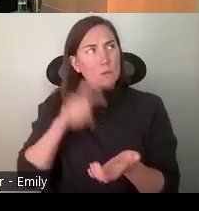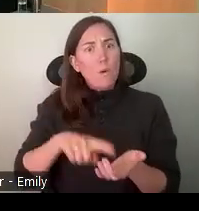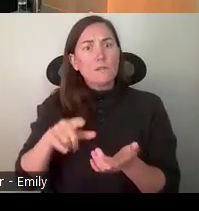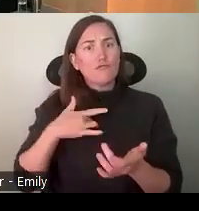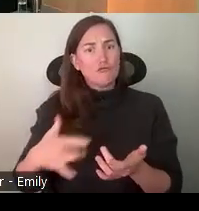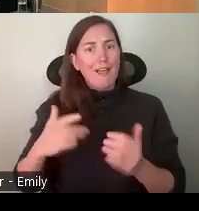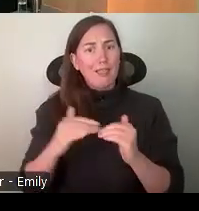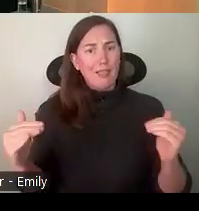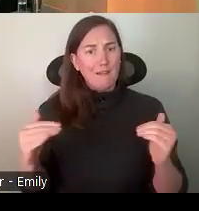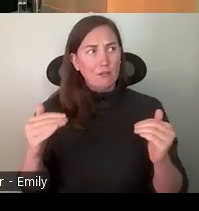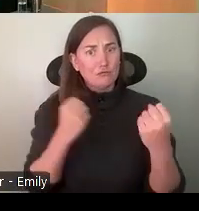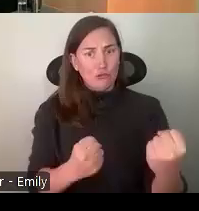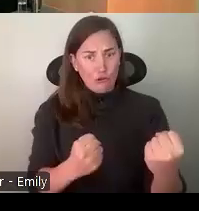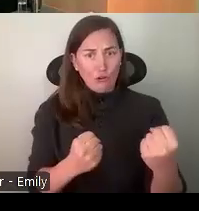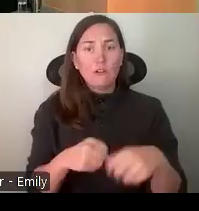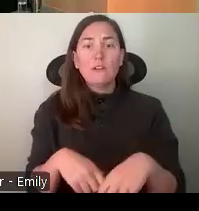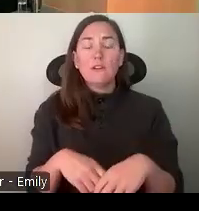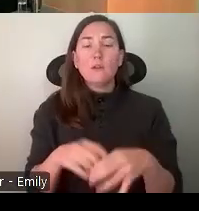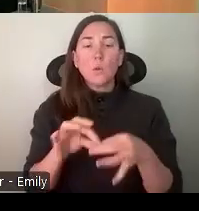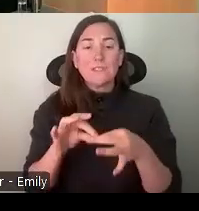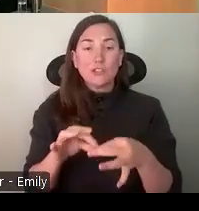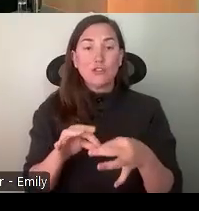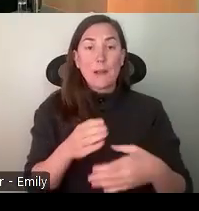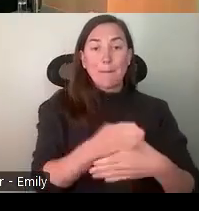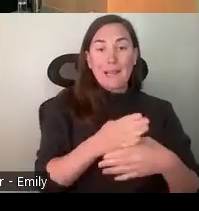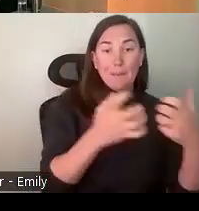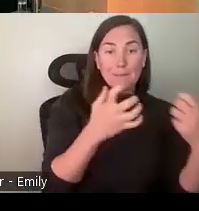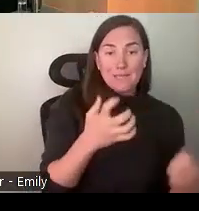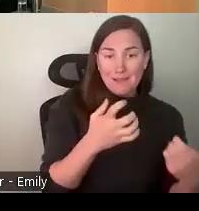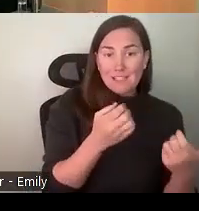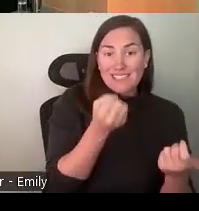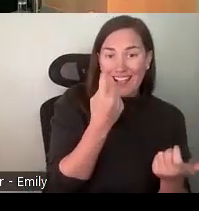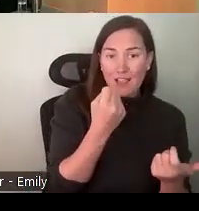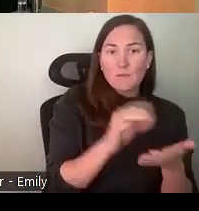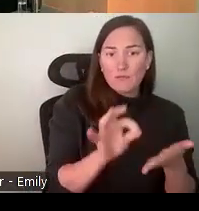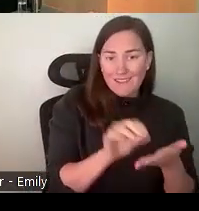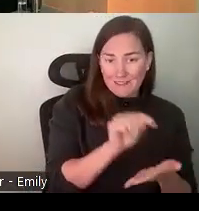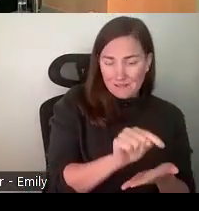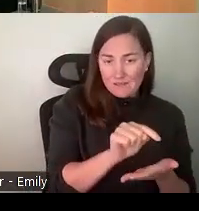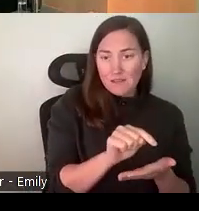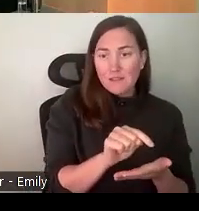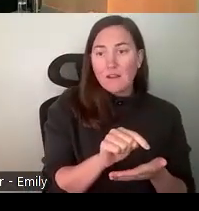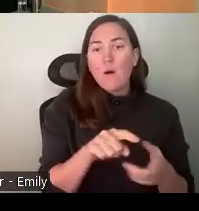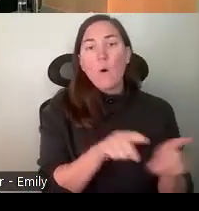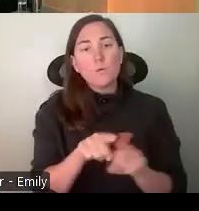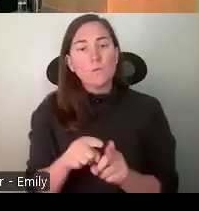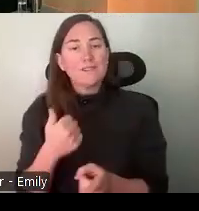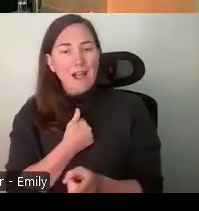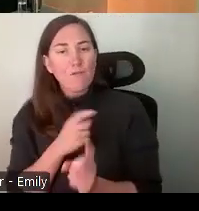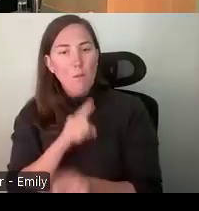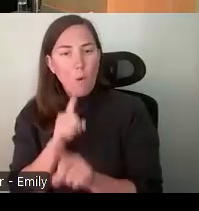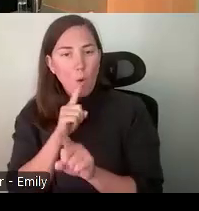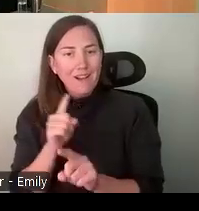an association between mean mismatch intelligibility ratings and self-reported